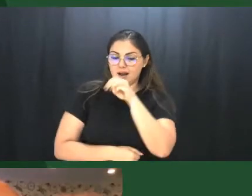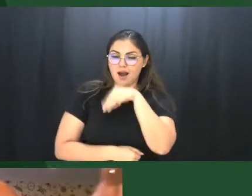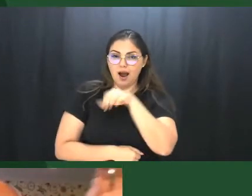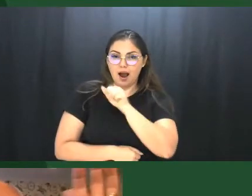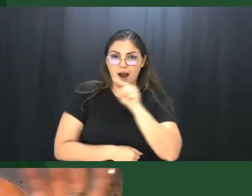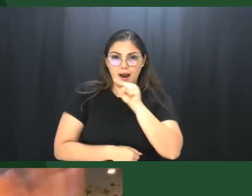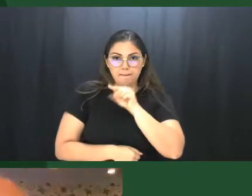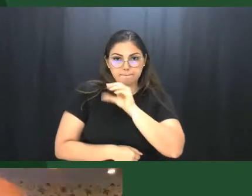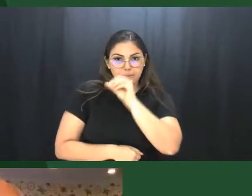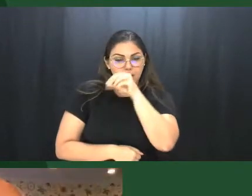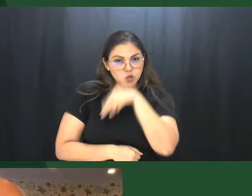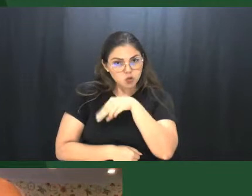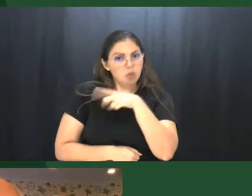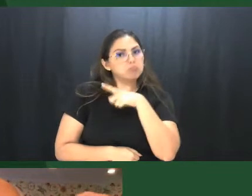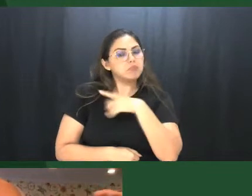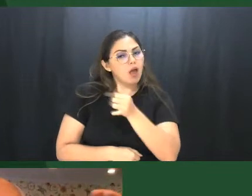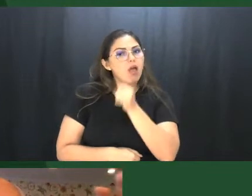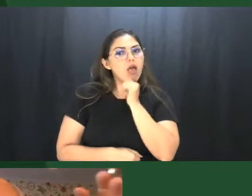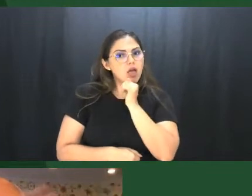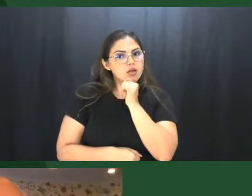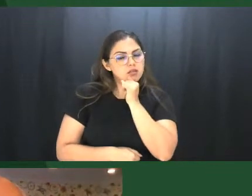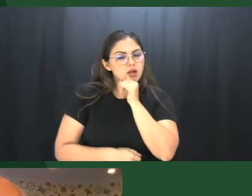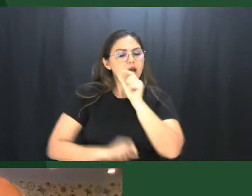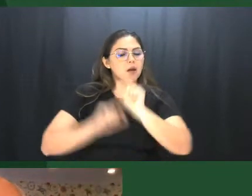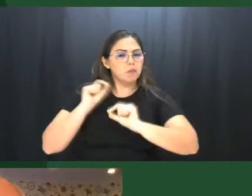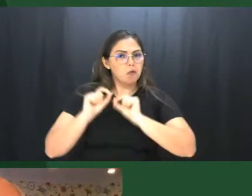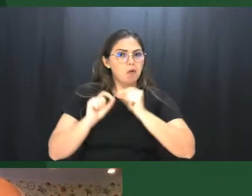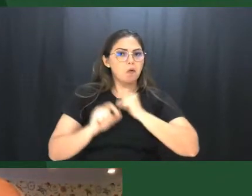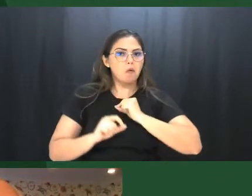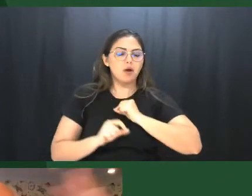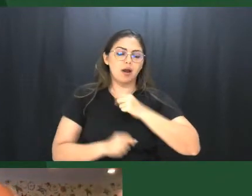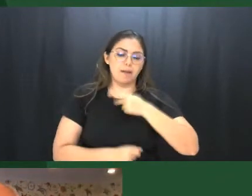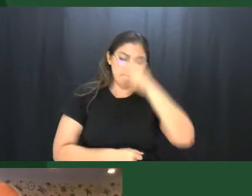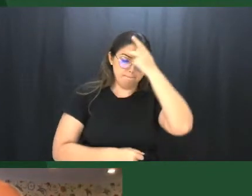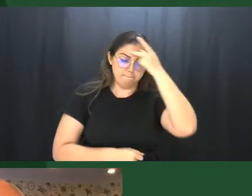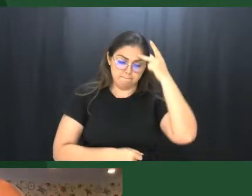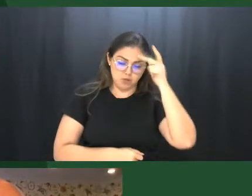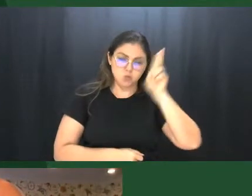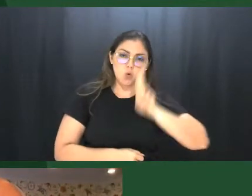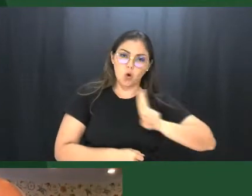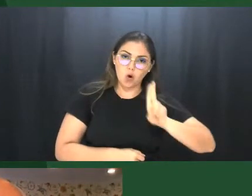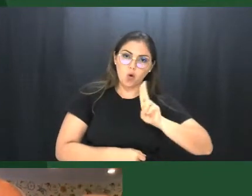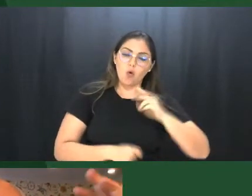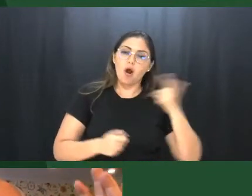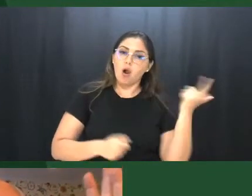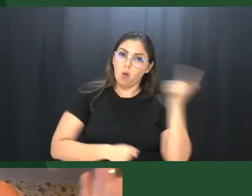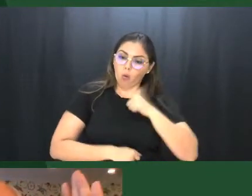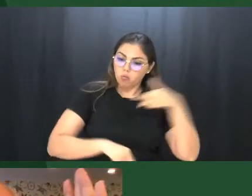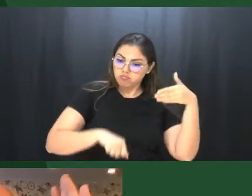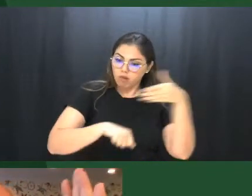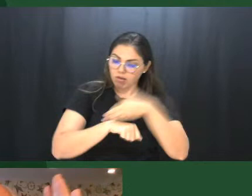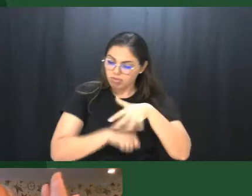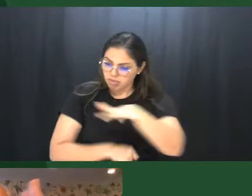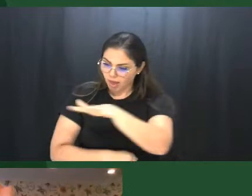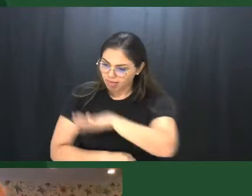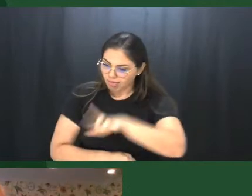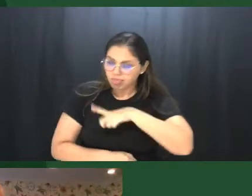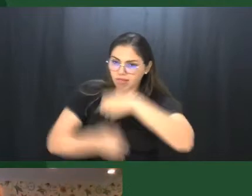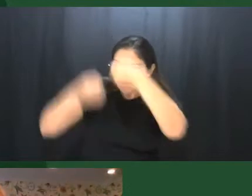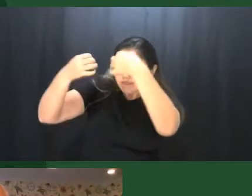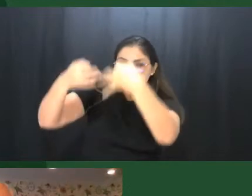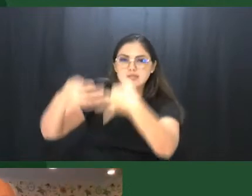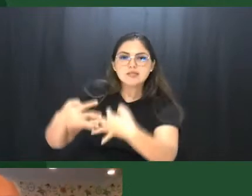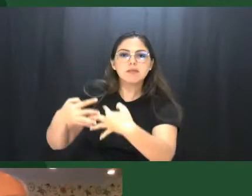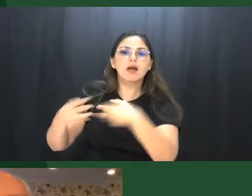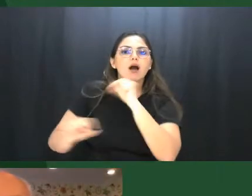step-by-step 4 stages to make a purchase and to get it shipped to you. And so by working step